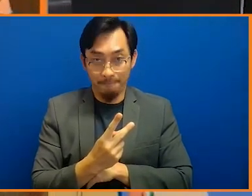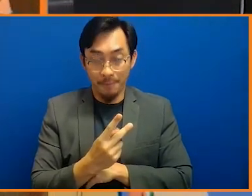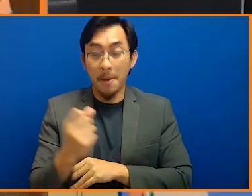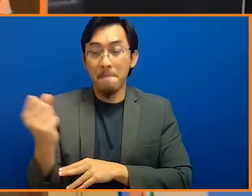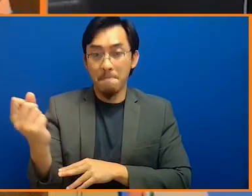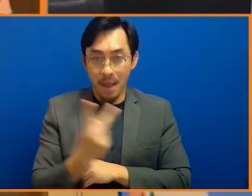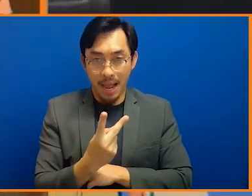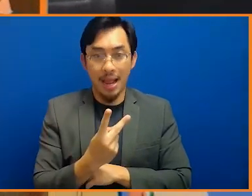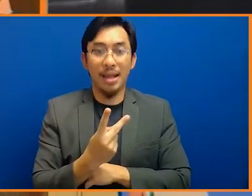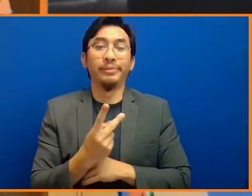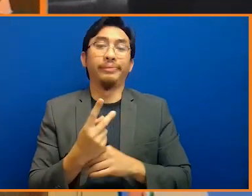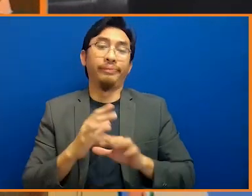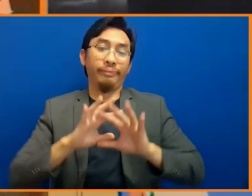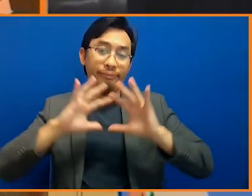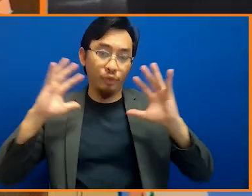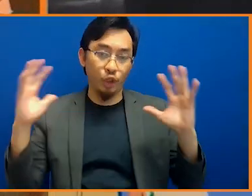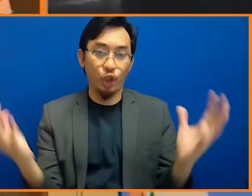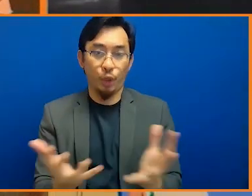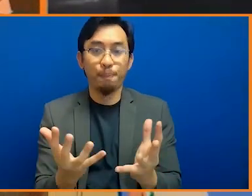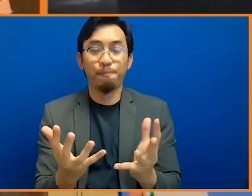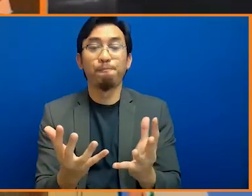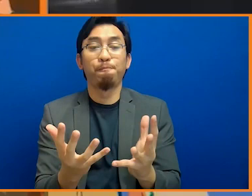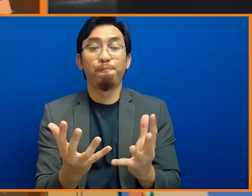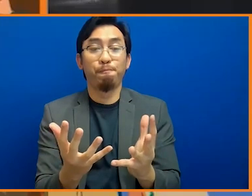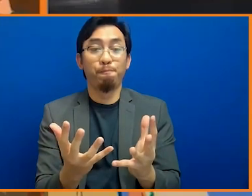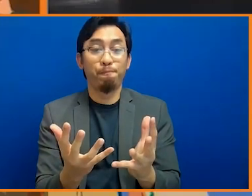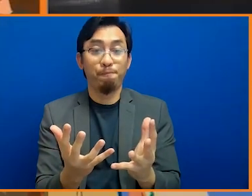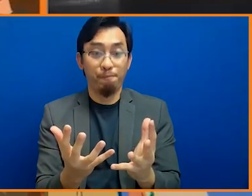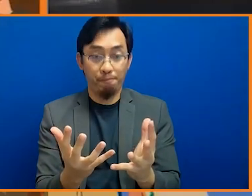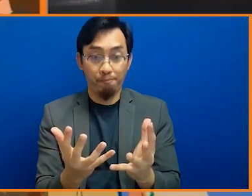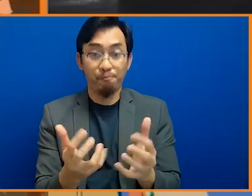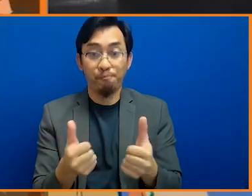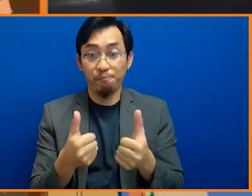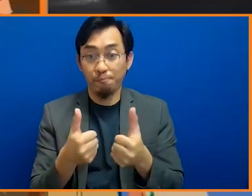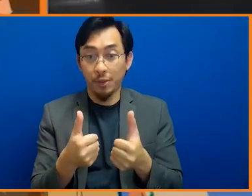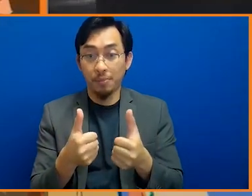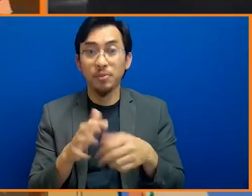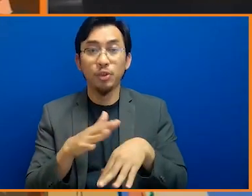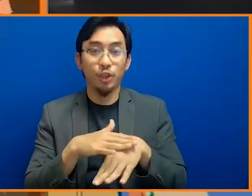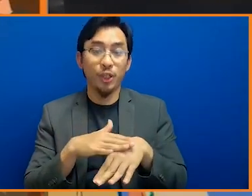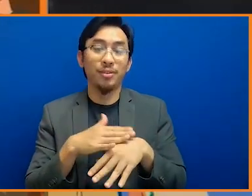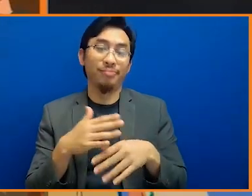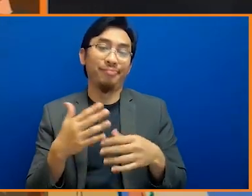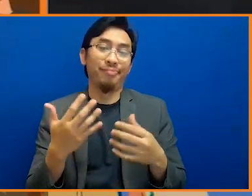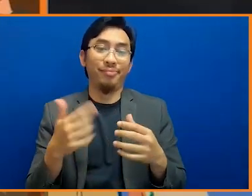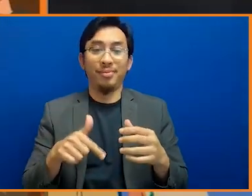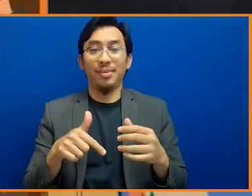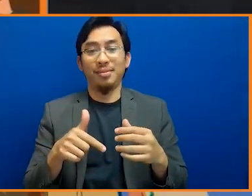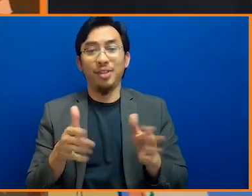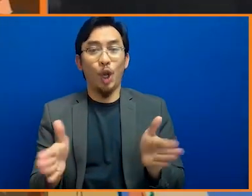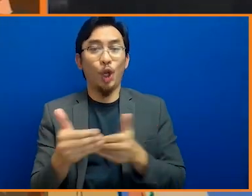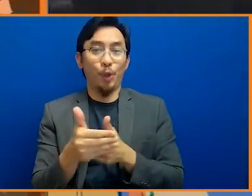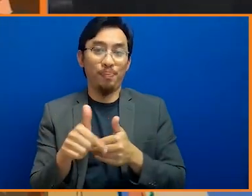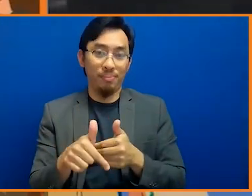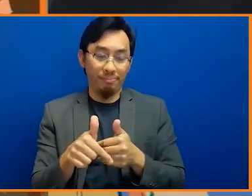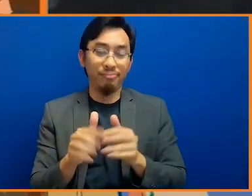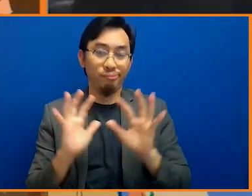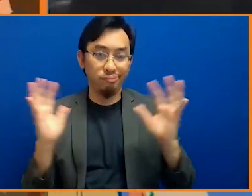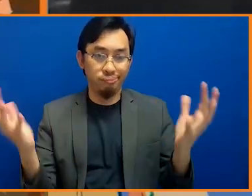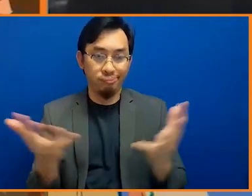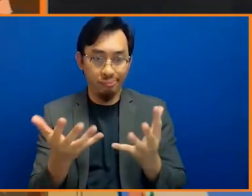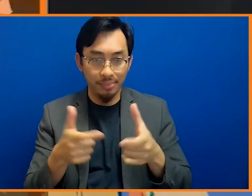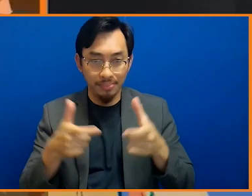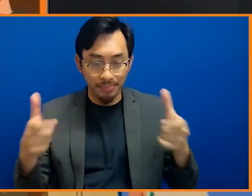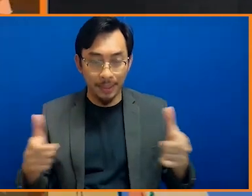you will exit from the breakout room to normal room. Is it normal room? The main room, sorry. The main